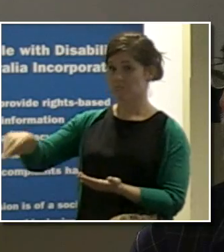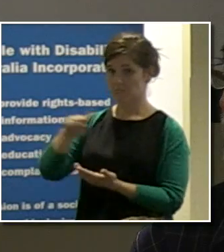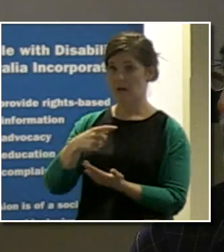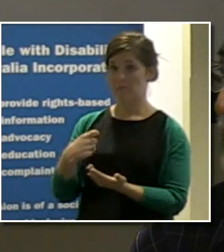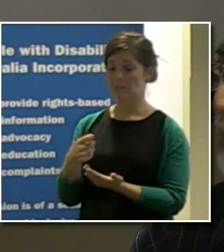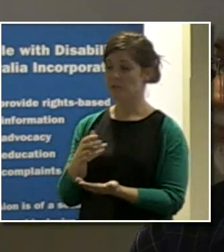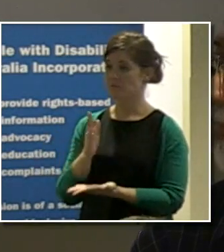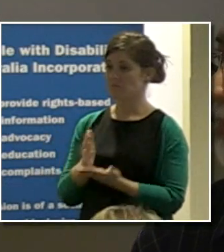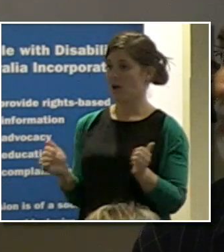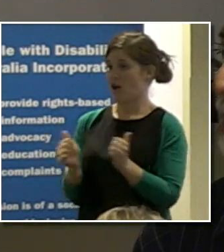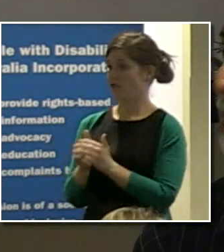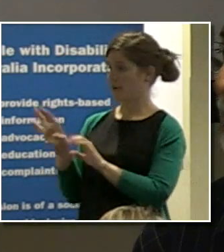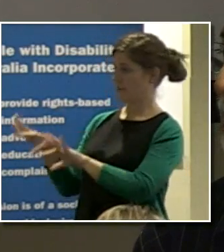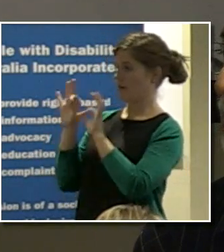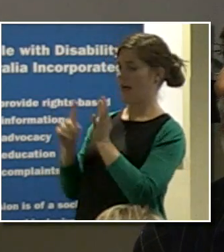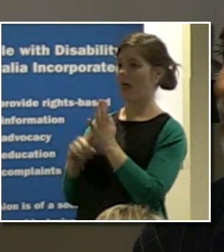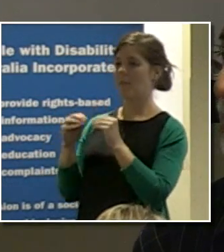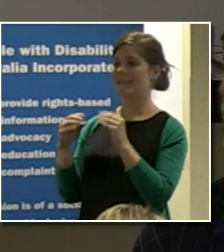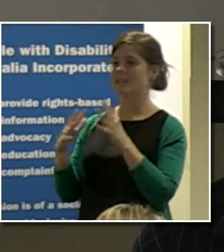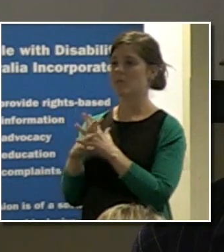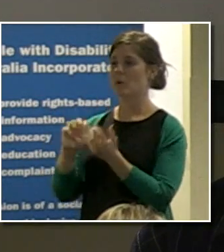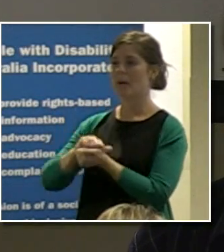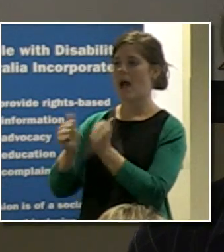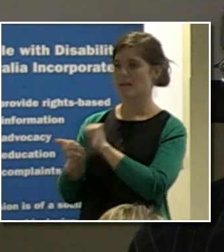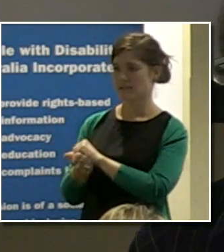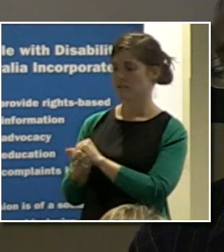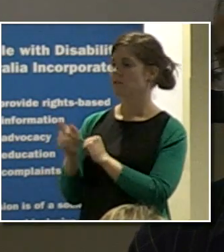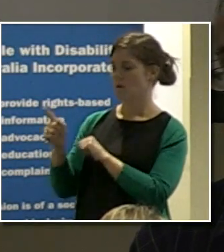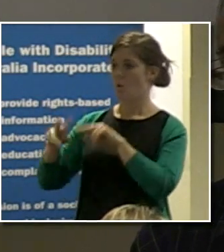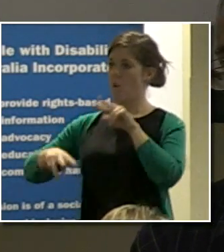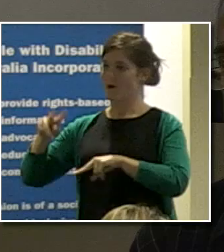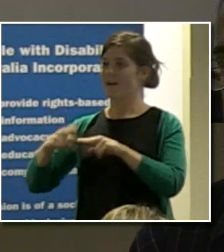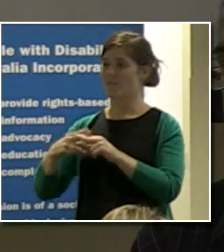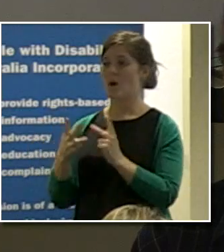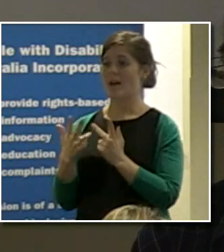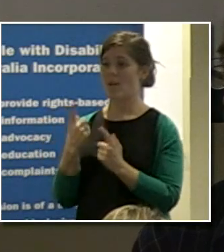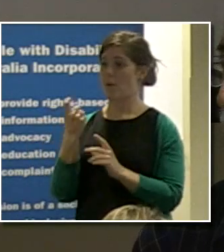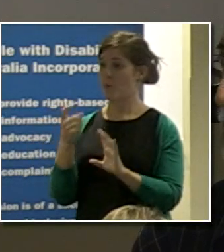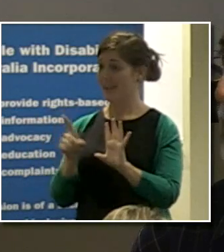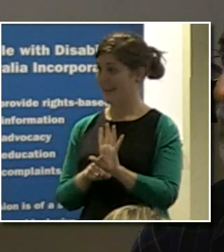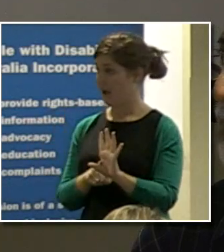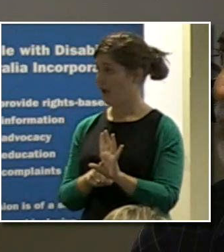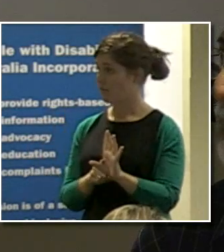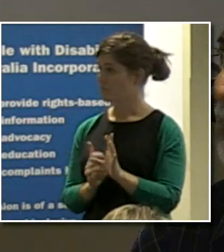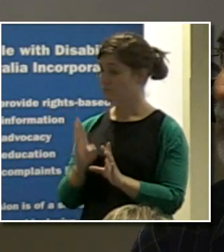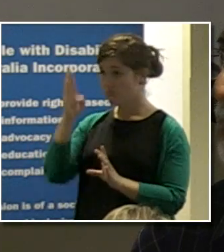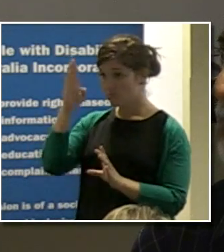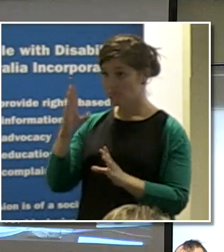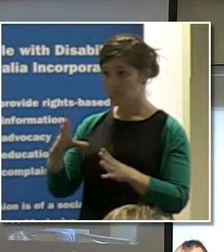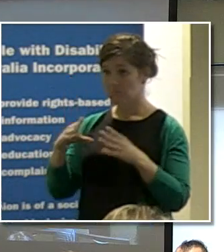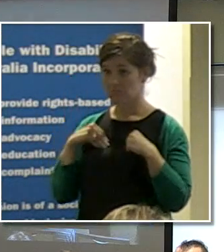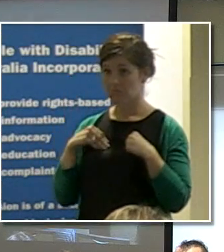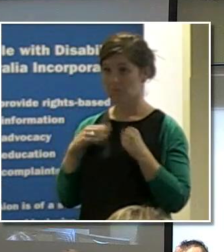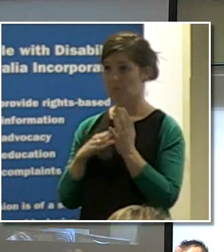appoint LBW and Partners as our association's auditor for another year. Is there a motion for us to do